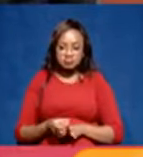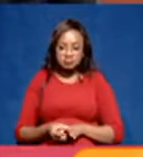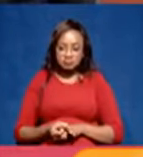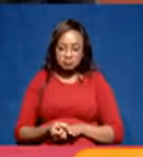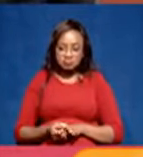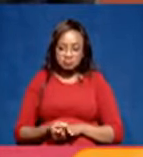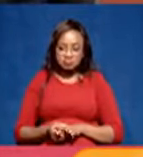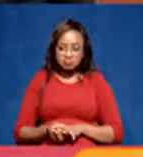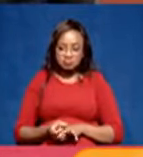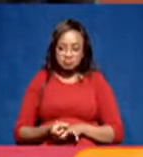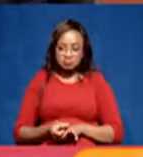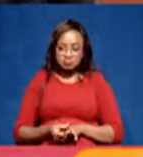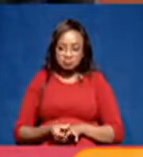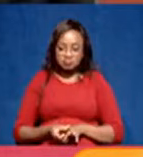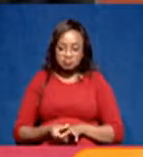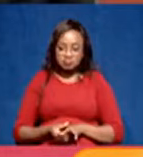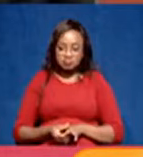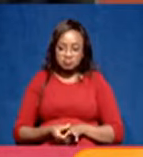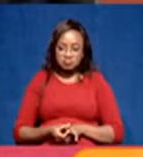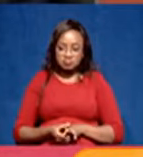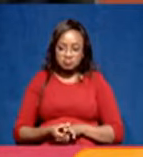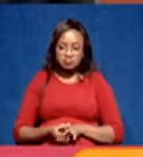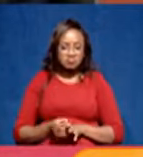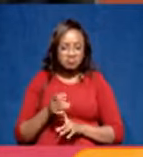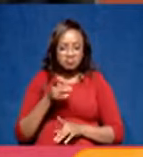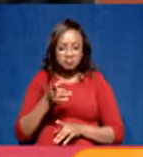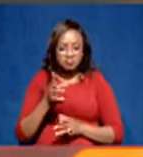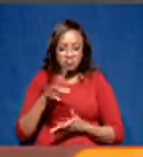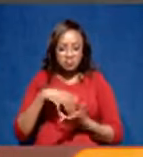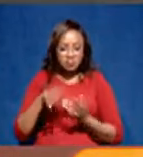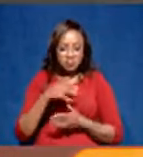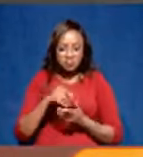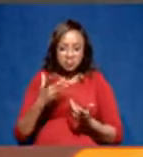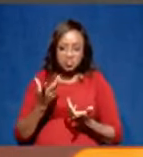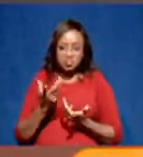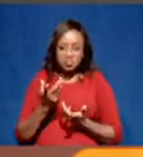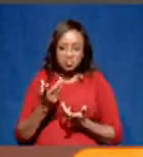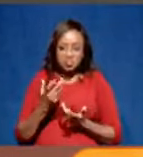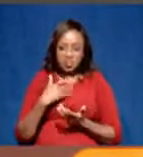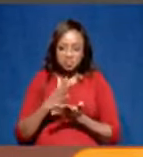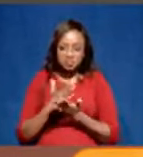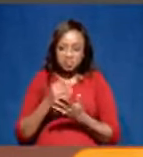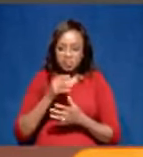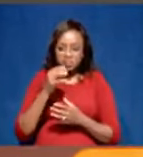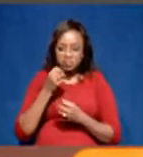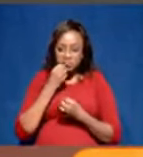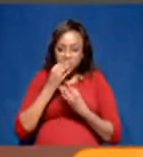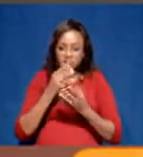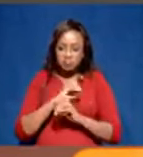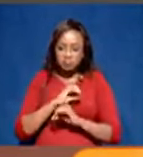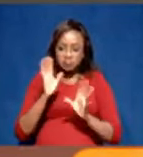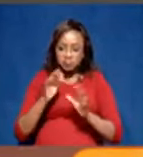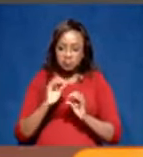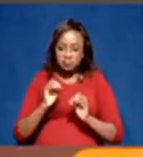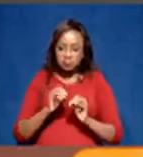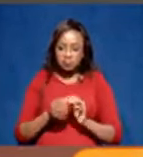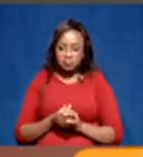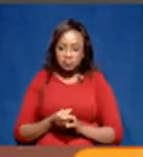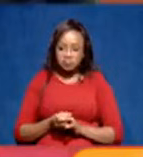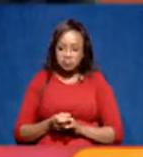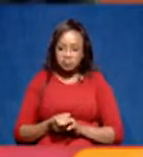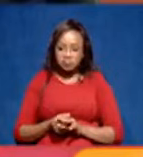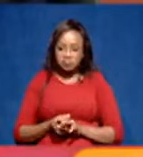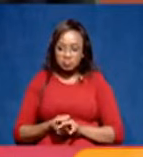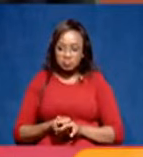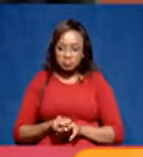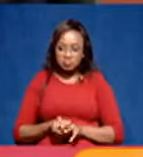Please clarify that. Is it a confusion or there's certain information that is informing that that provision? There's no